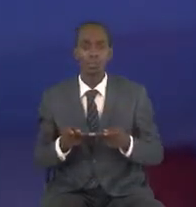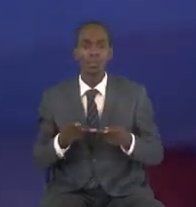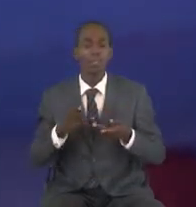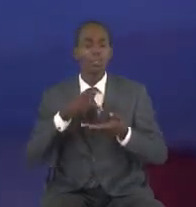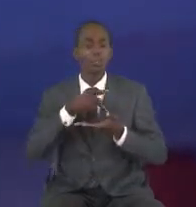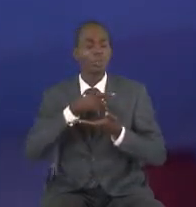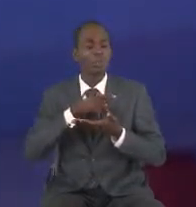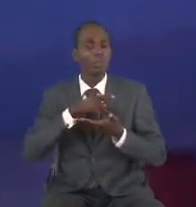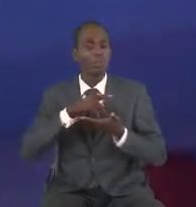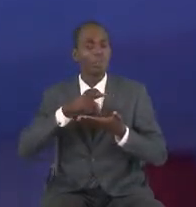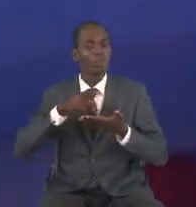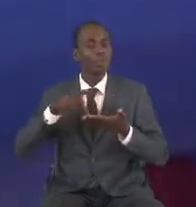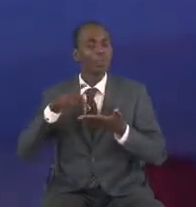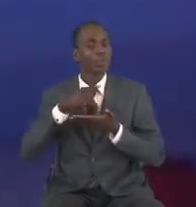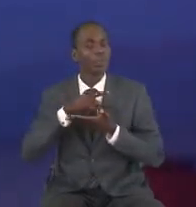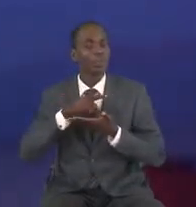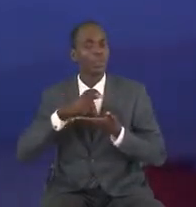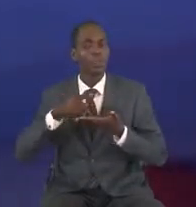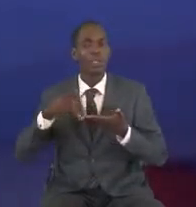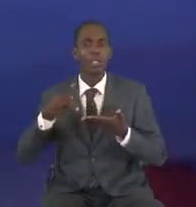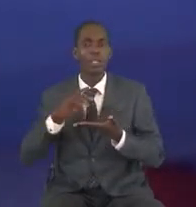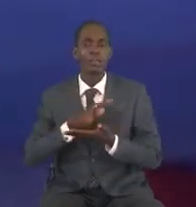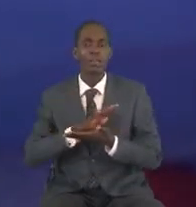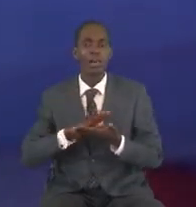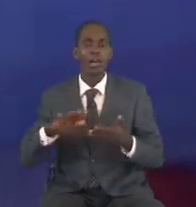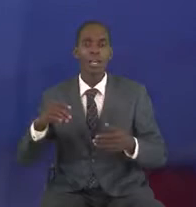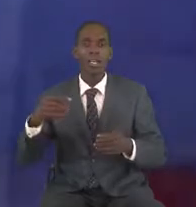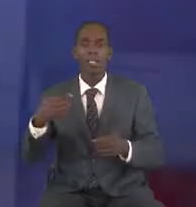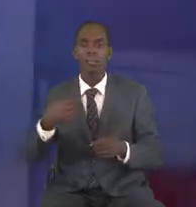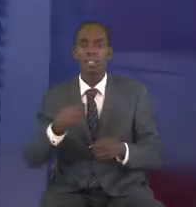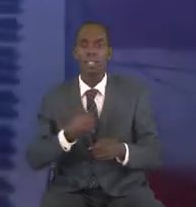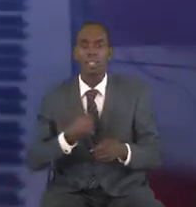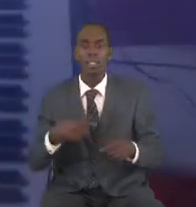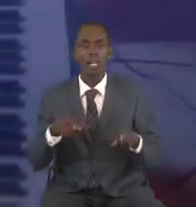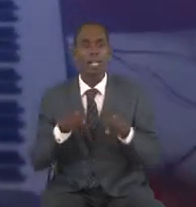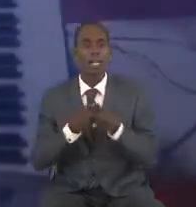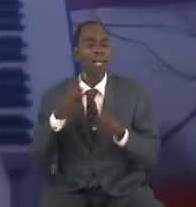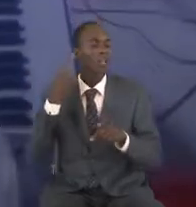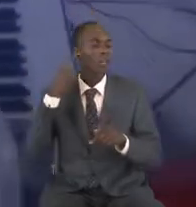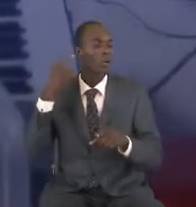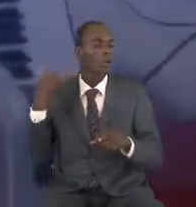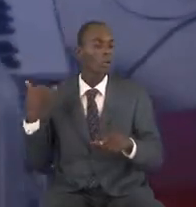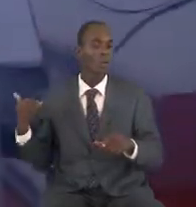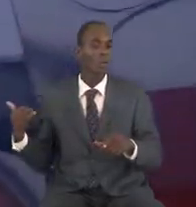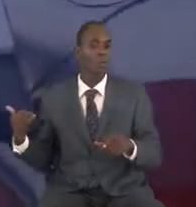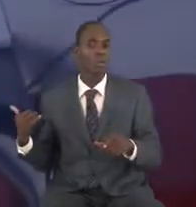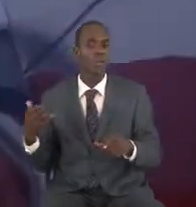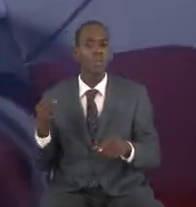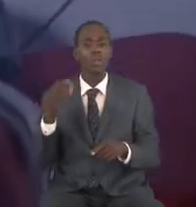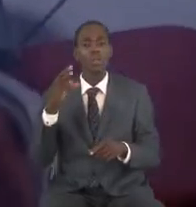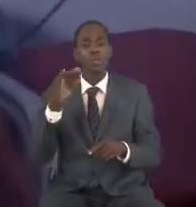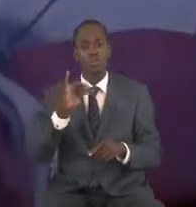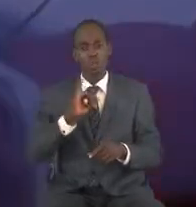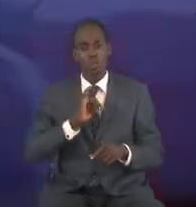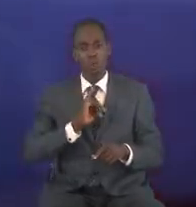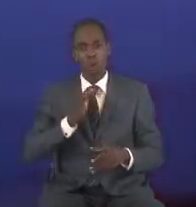purify, purify, purify me like gold, so I might